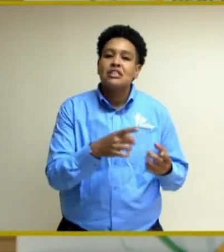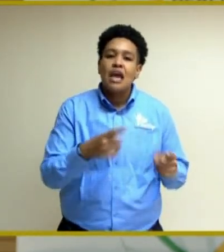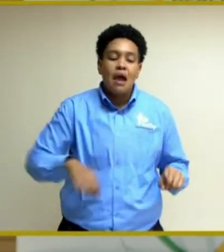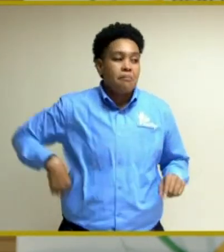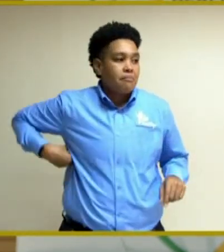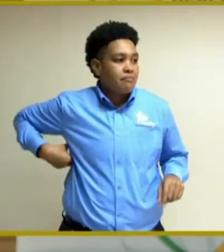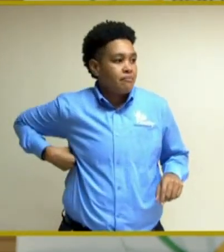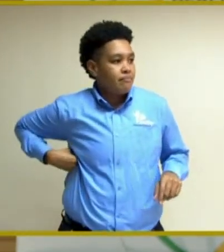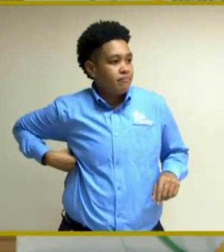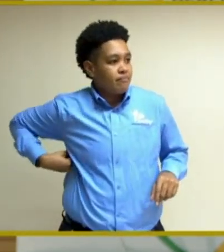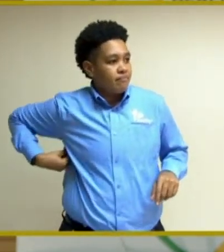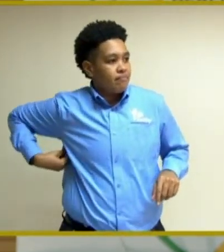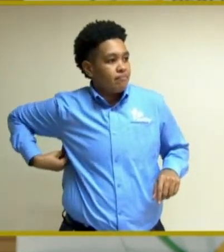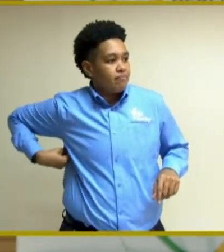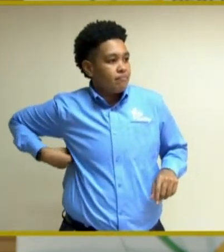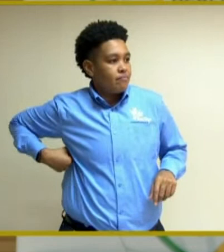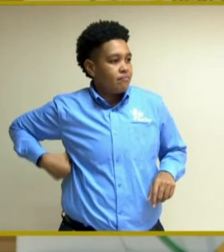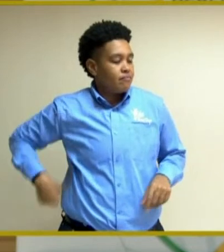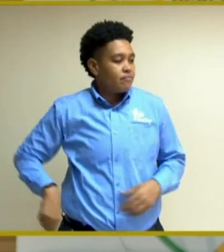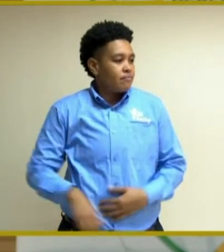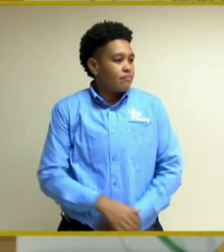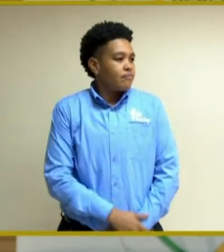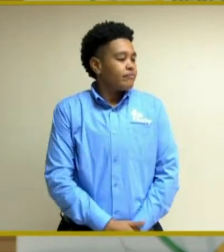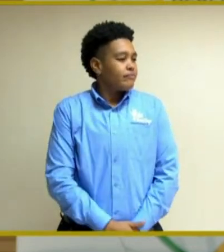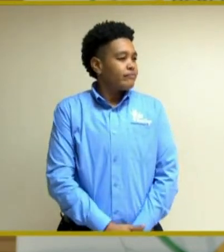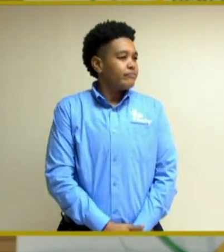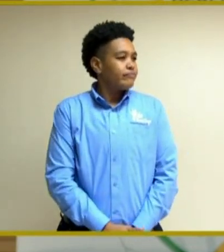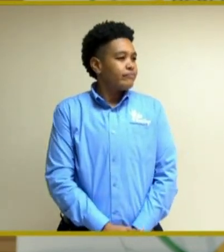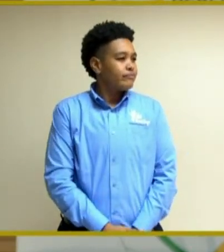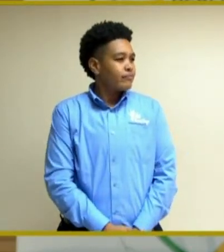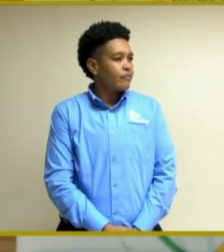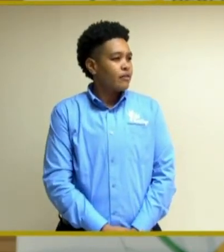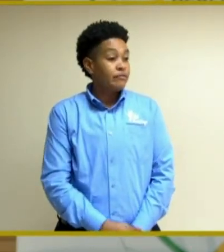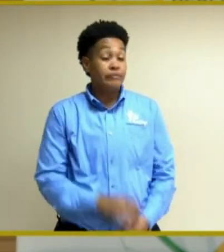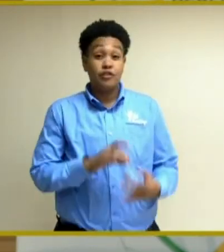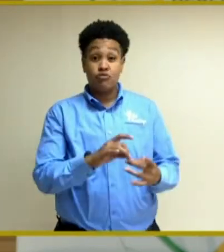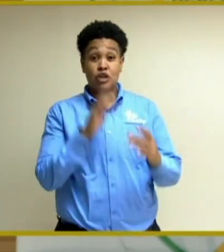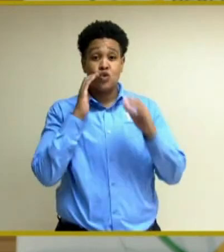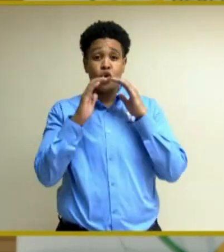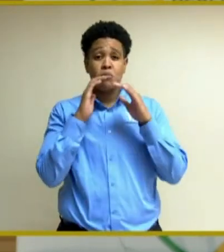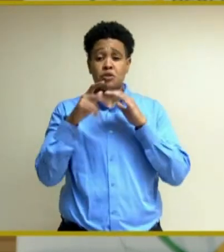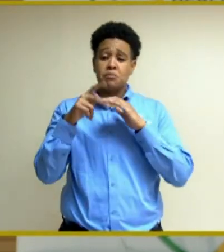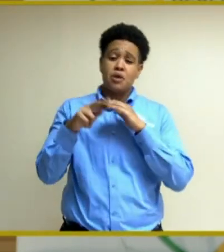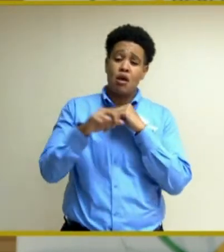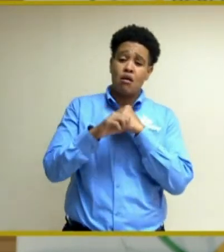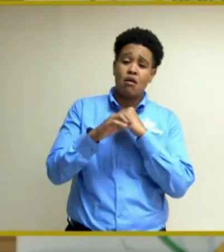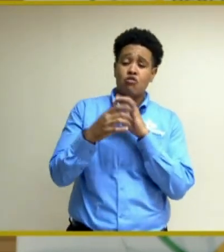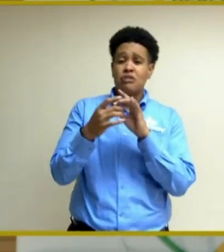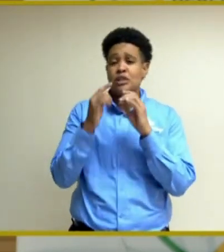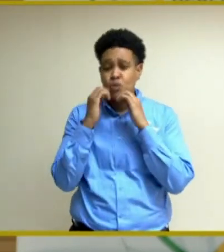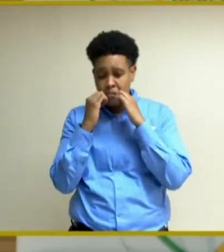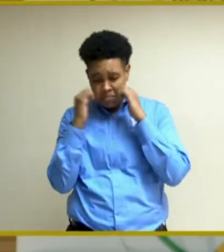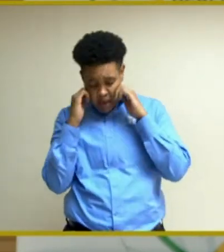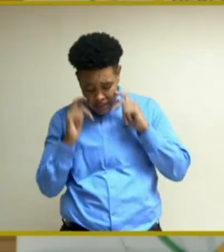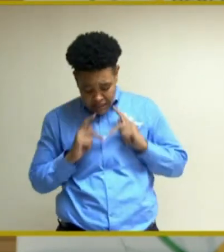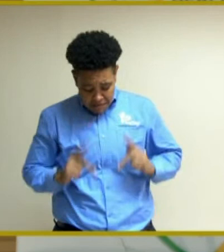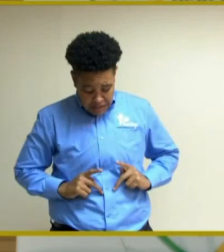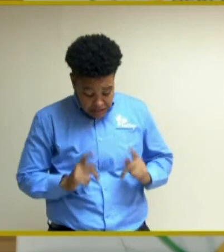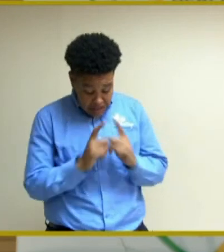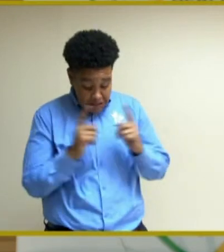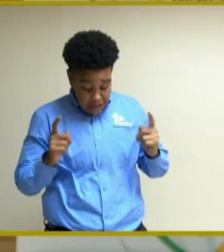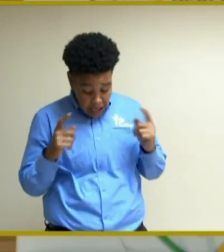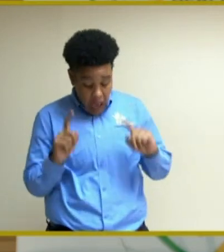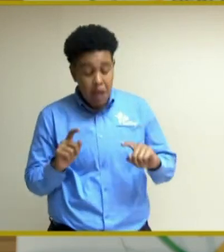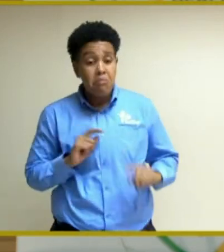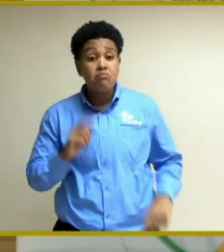As it relates to the marketing program around, or the communications program around wearing masks and physical distancing and so on, as far as I know,